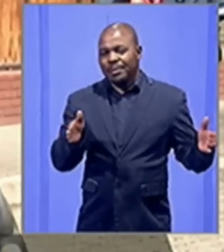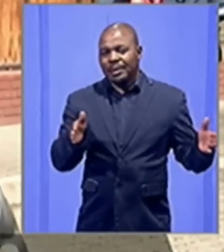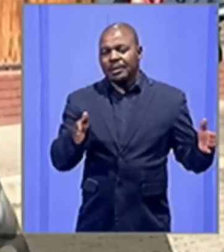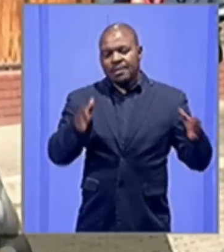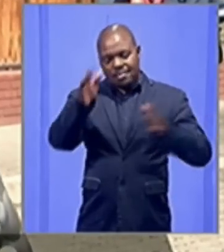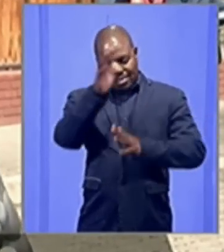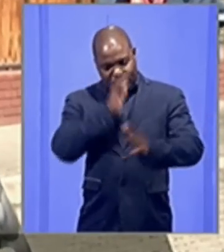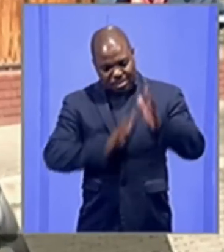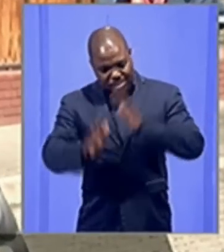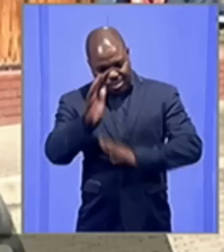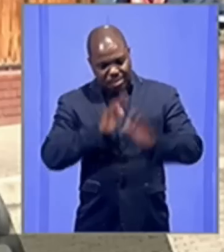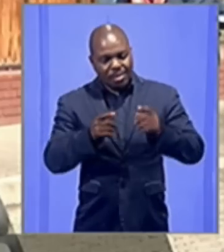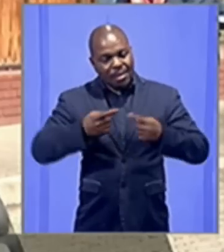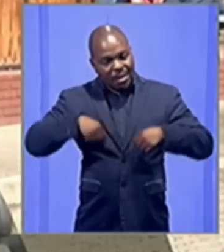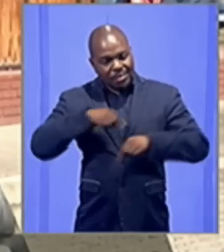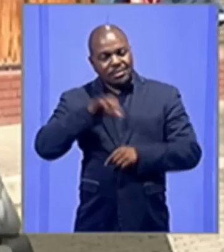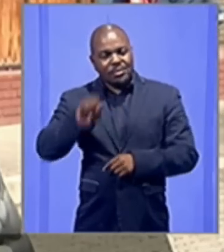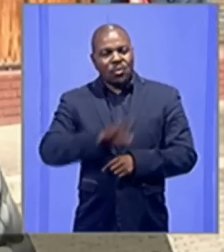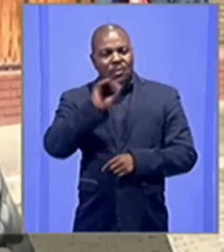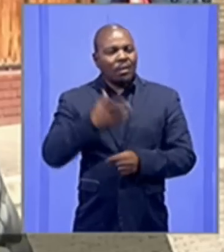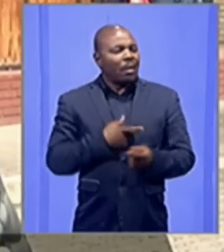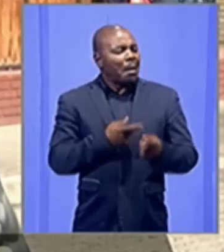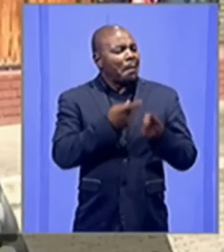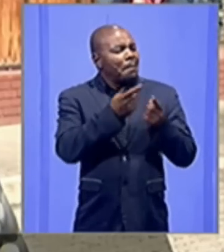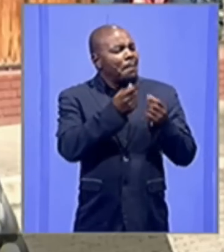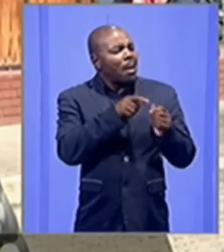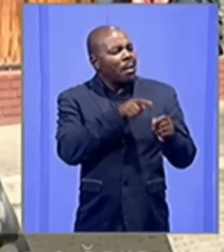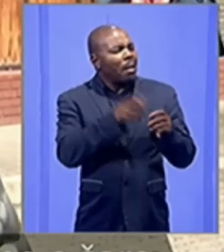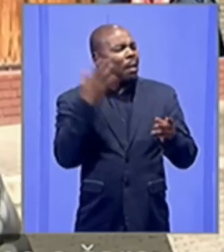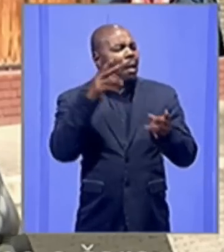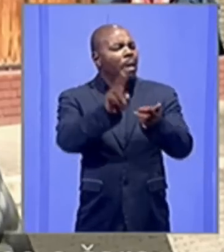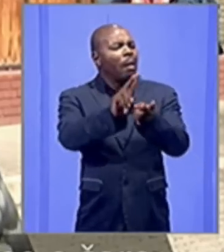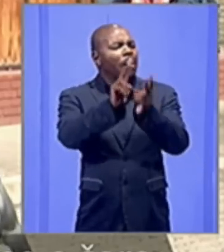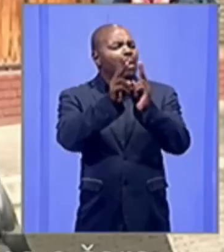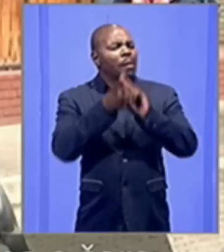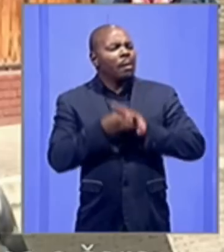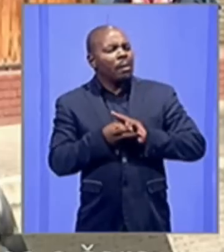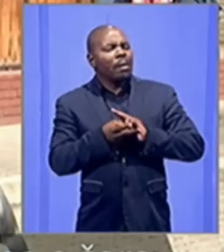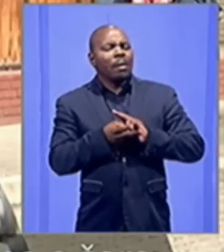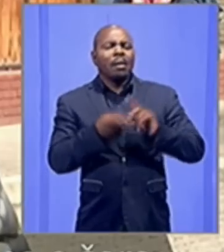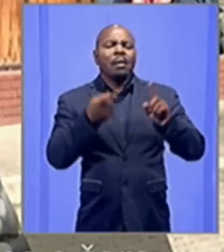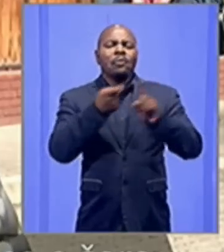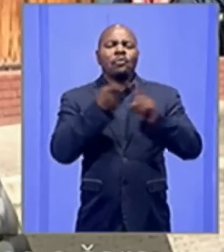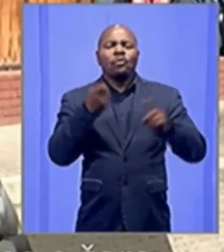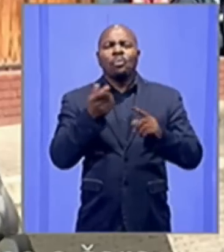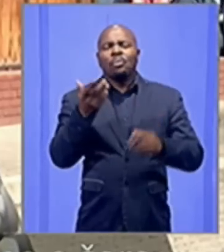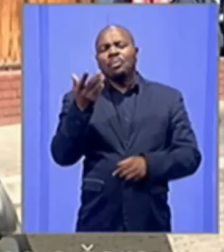hore rona re le setjhaba rona tšhelete e kana eo ba e adimileng ho tswa lefatsheng lena